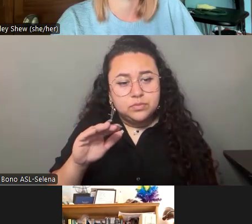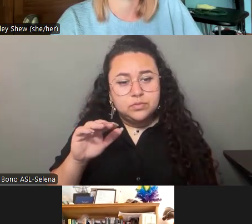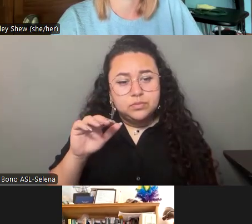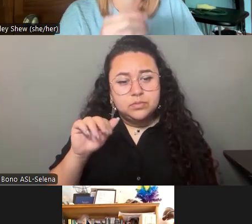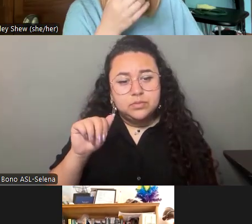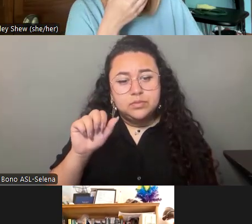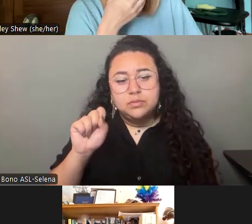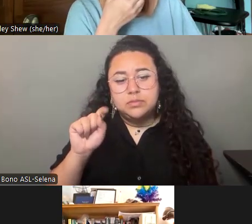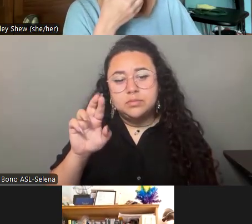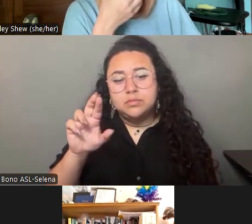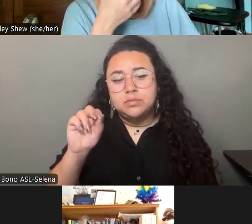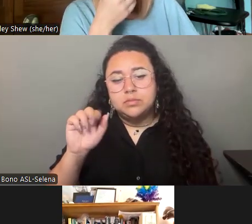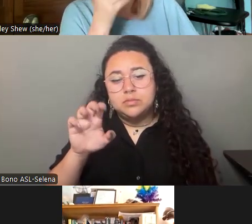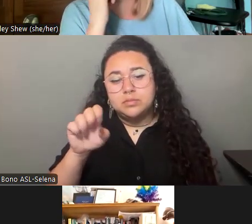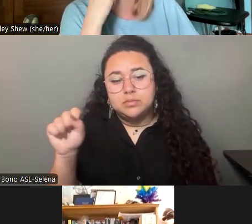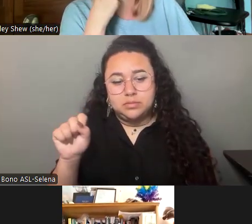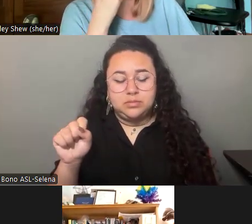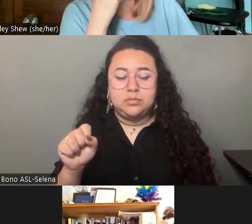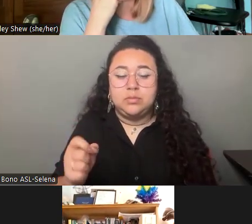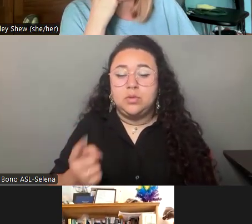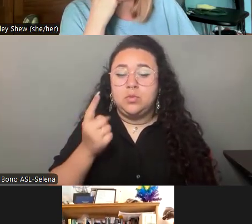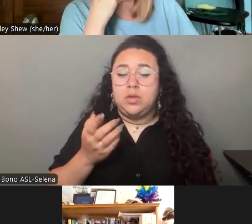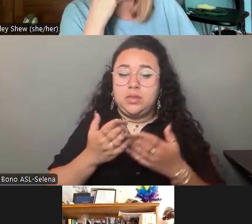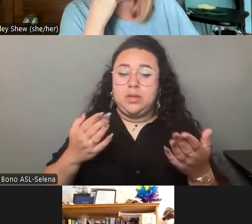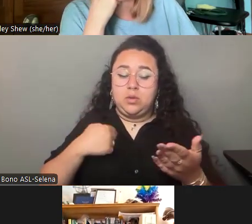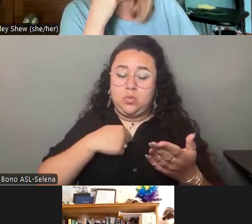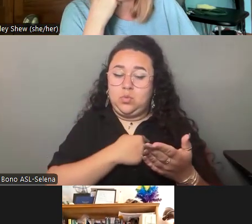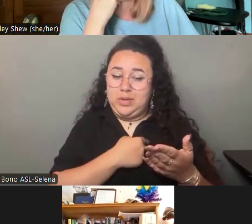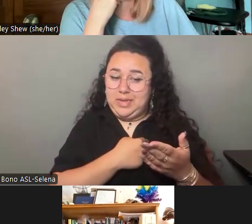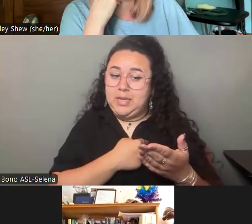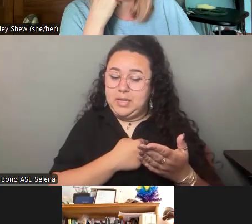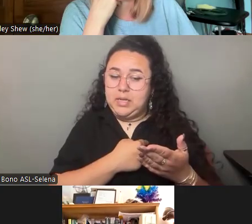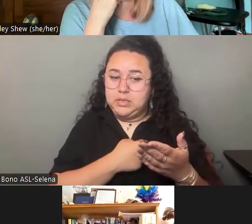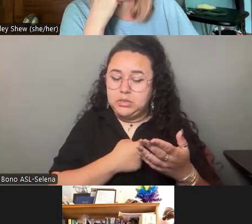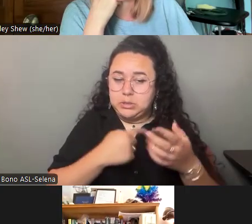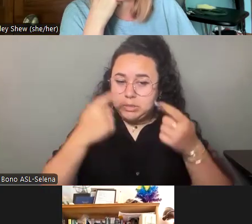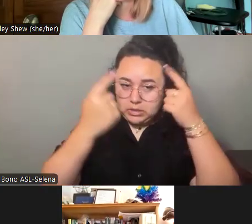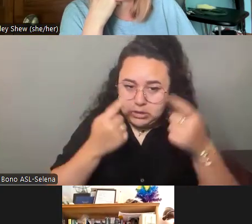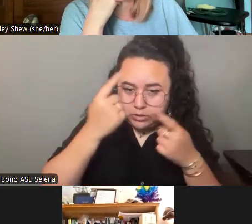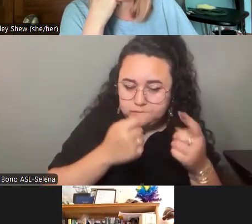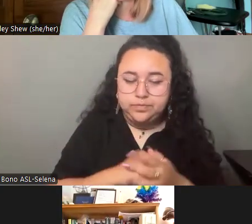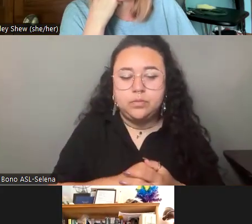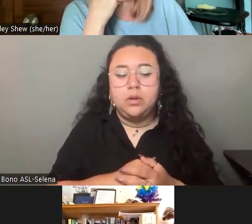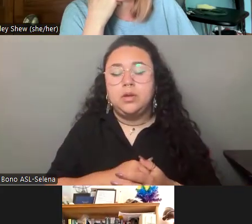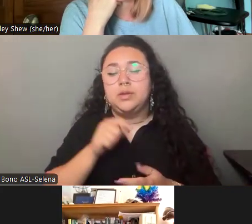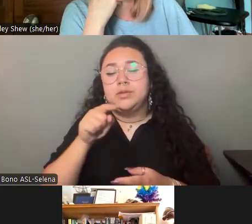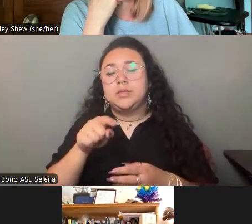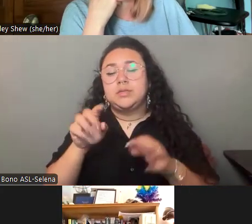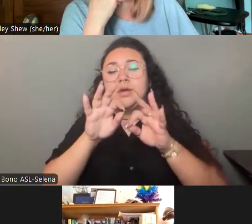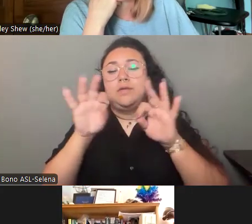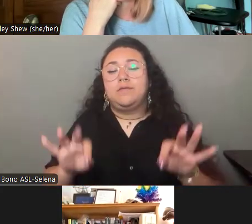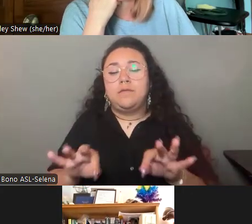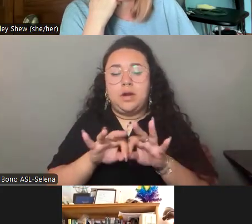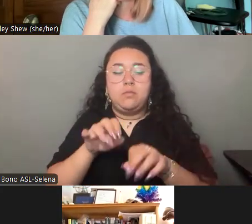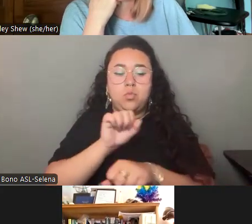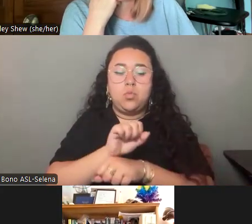we are thinking about here is the ways that these frameworks have implications